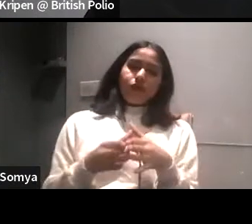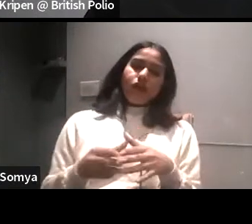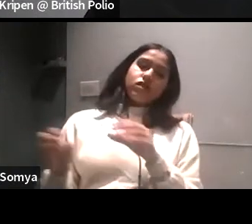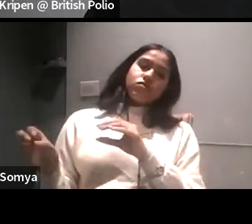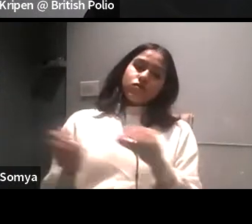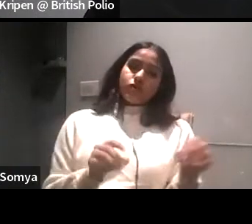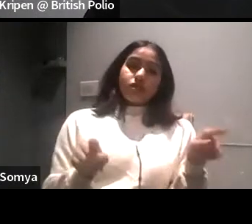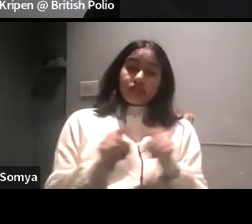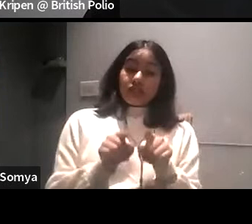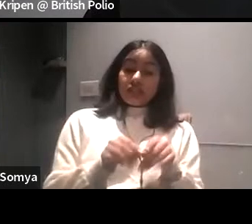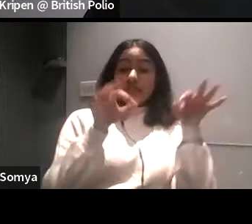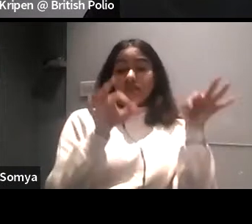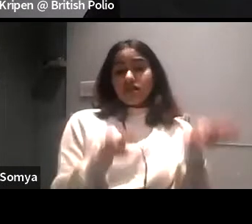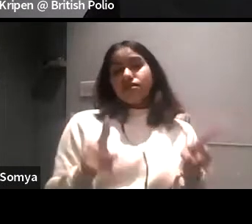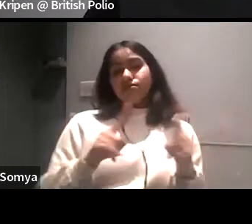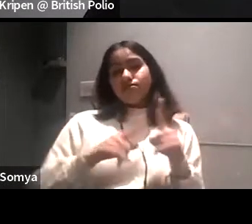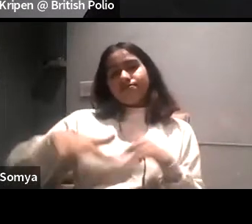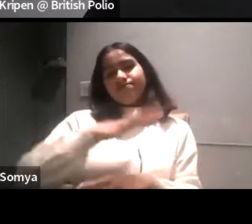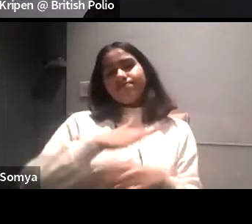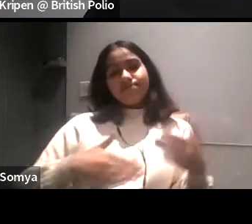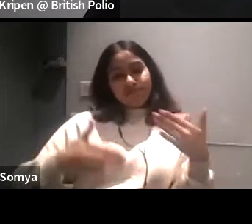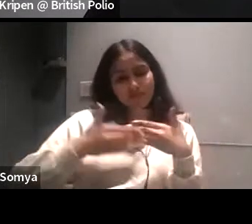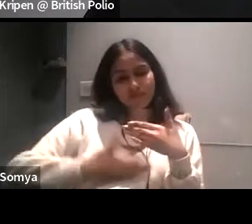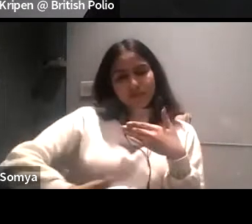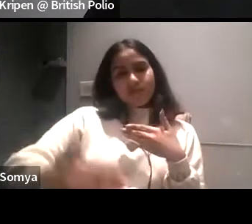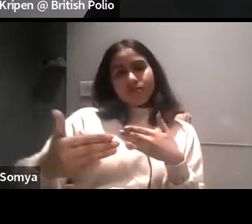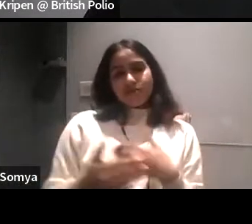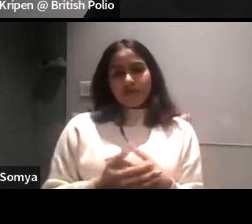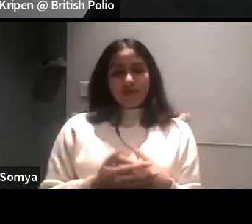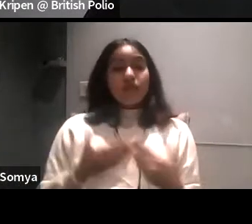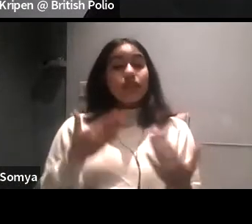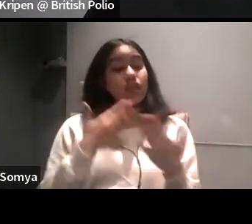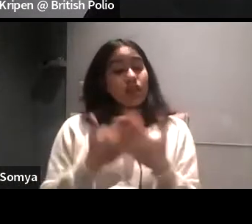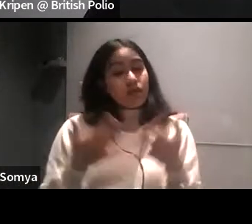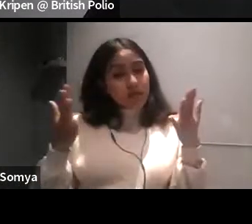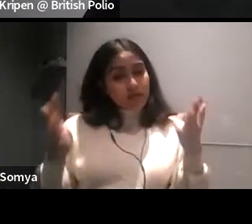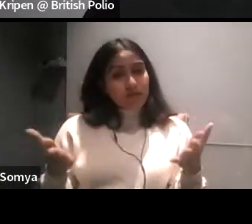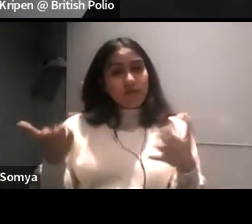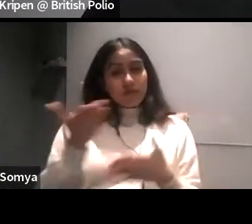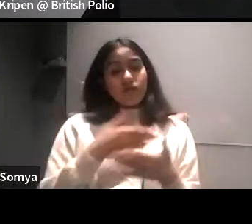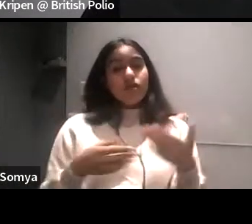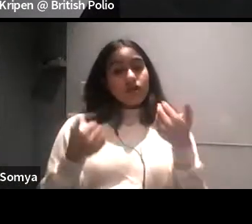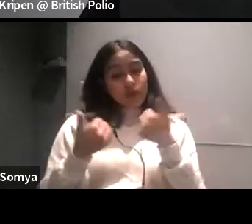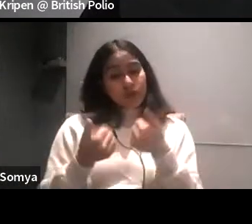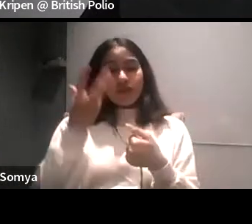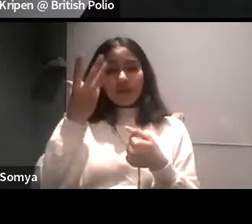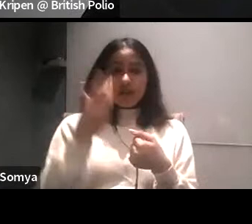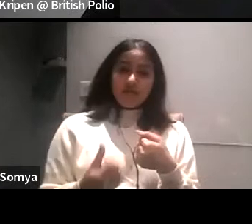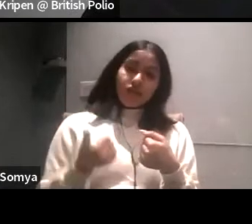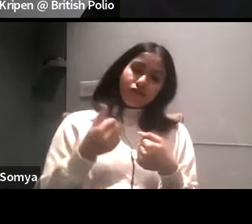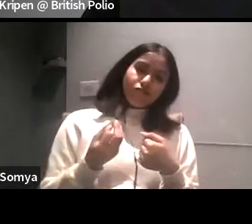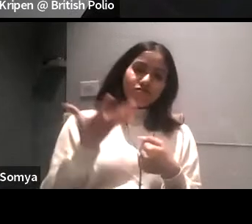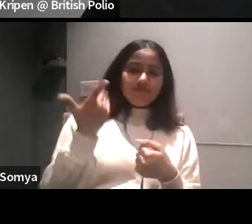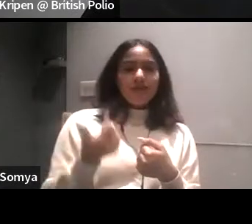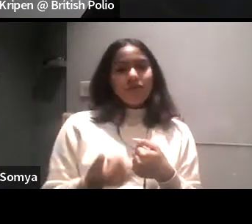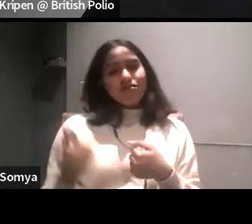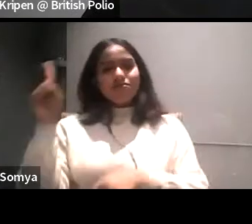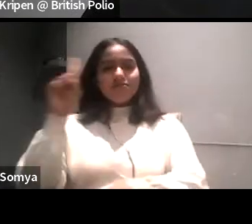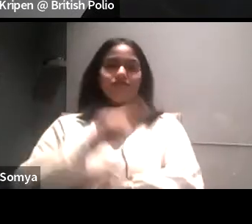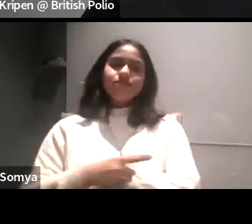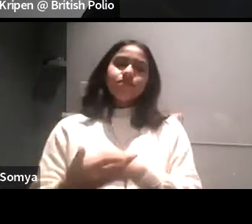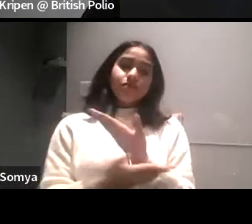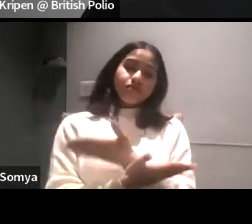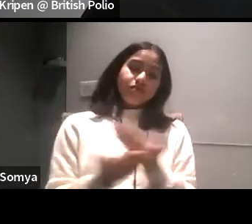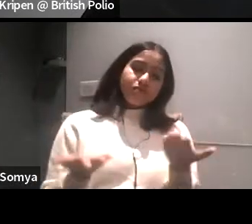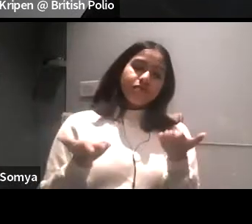them a sustainable environment which is long lasting. Thank you very much to all of you, and have a good evening, good morning, and a good day, all of you